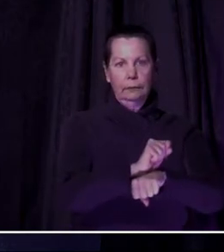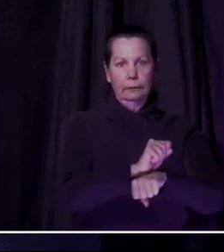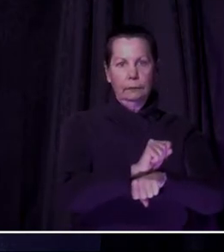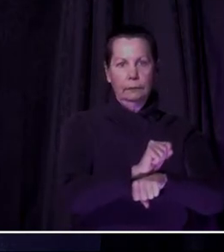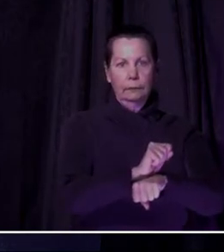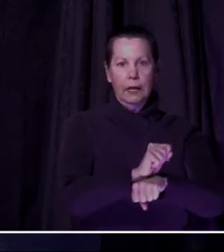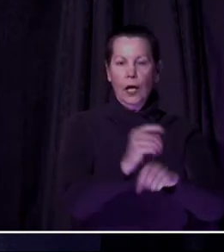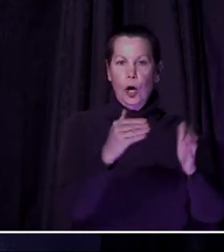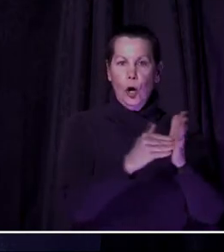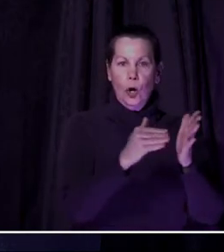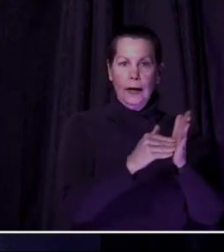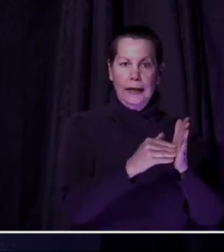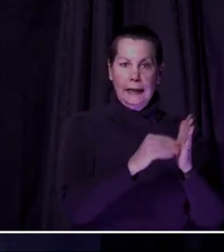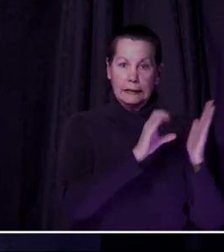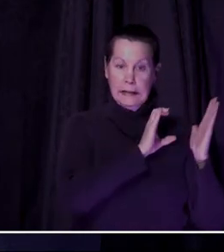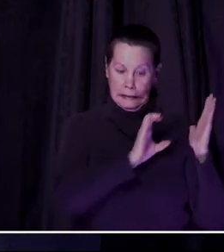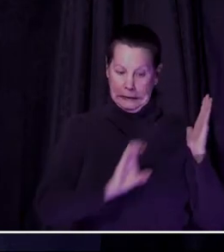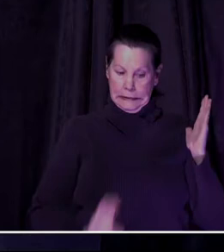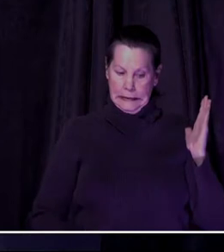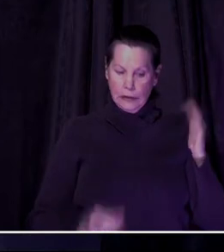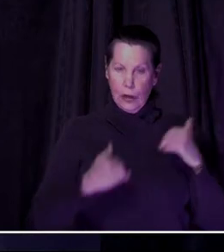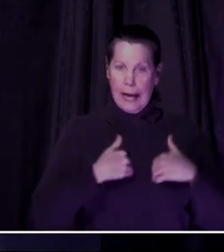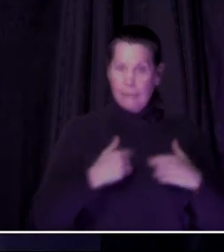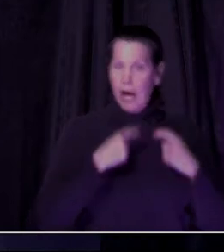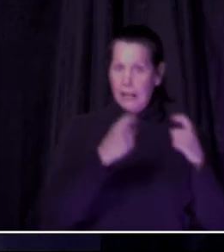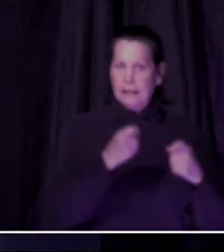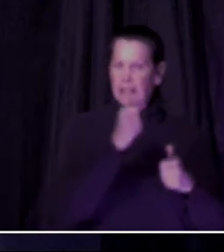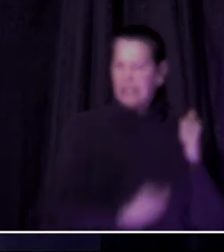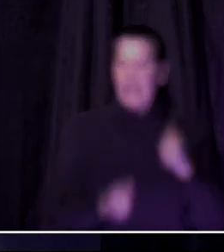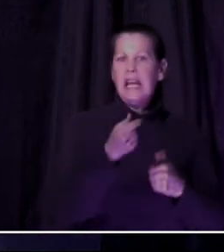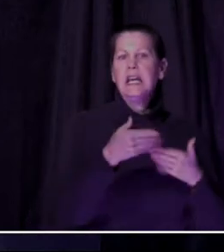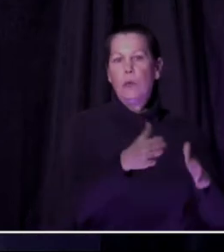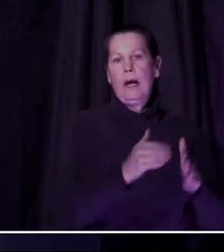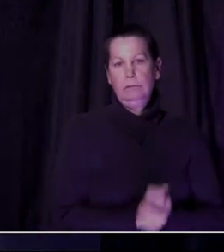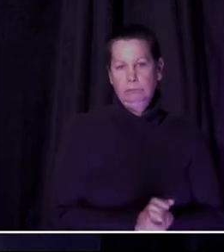nor against Caesar have I sinned in any way.